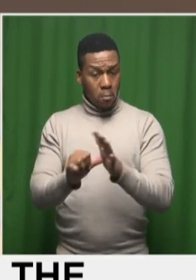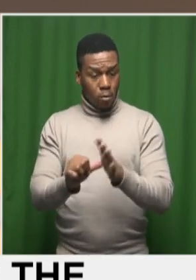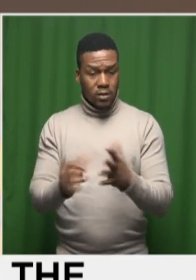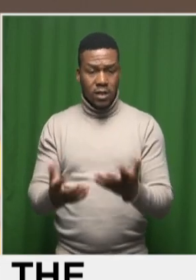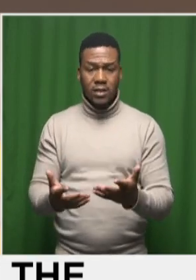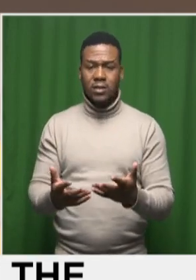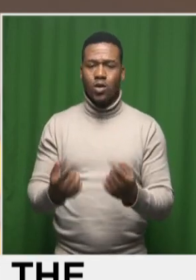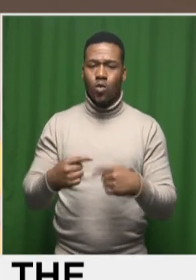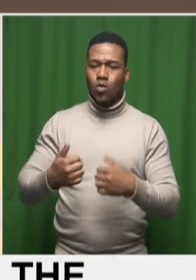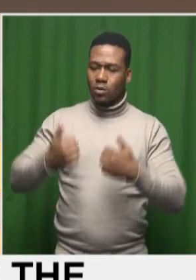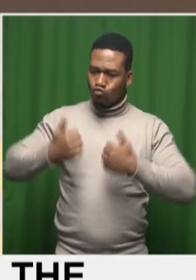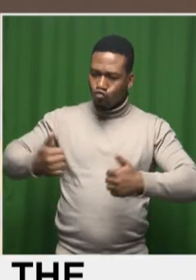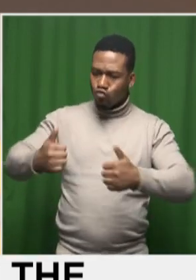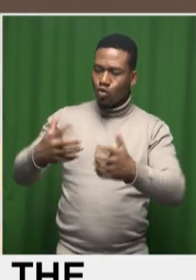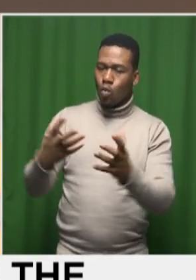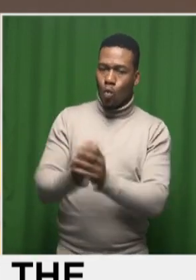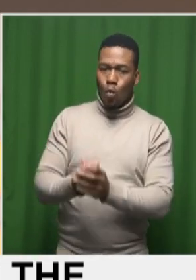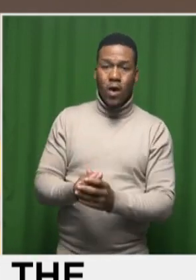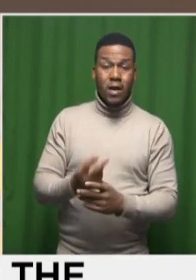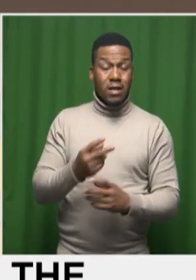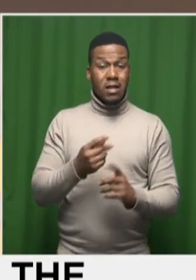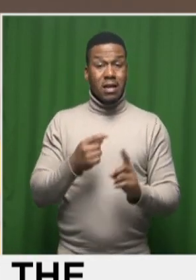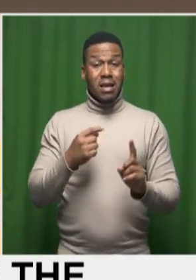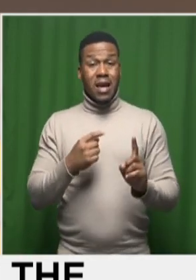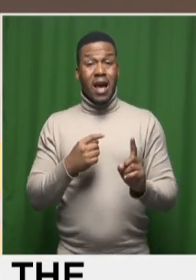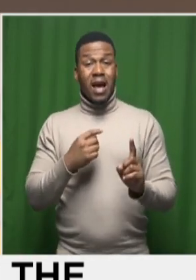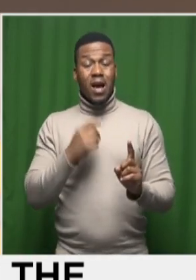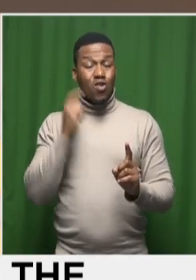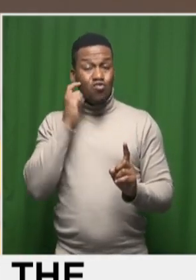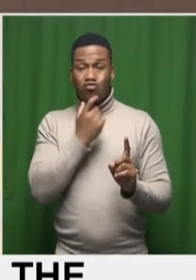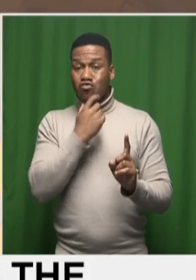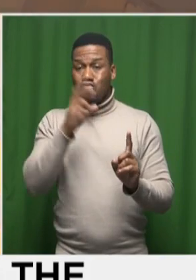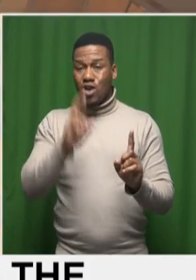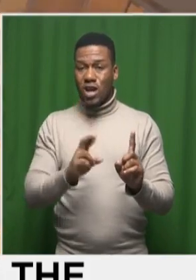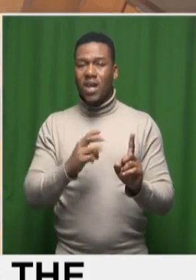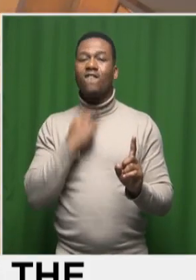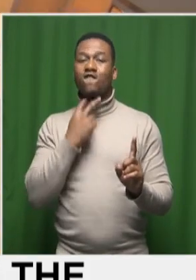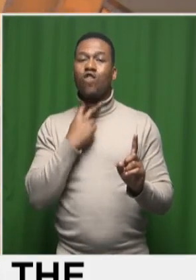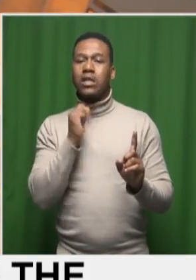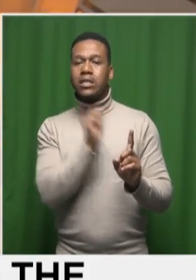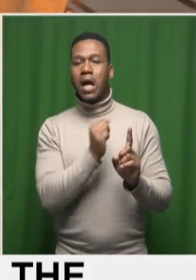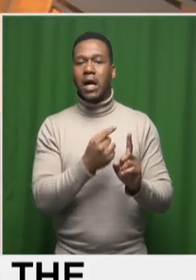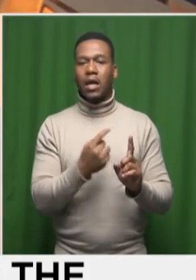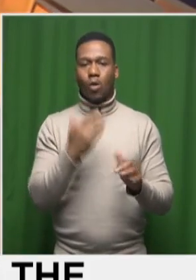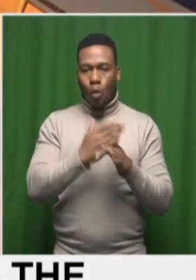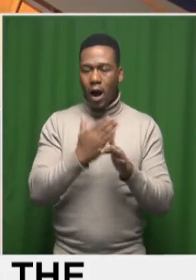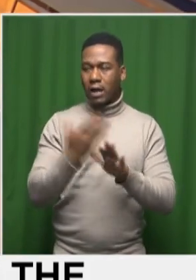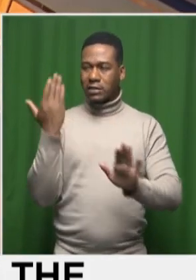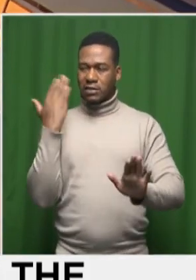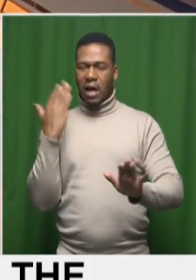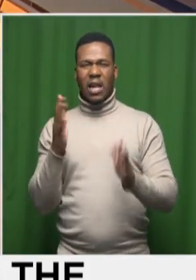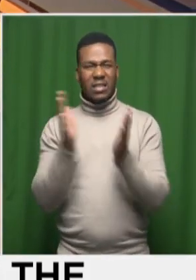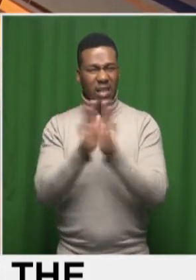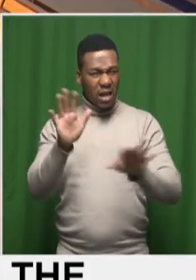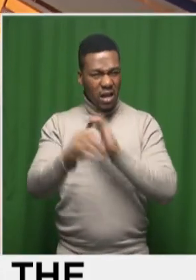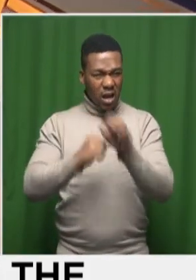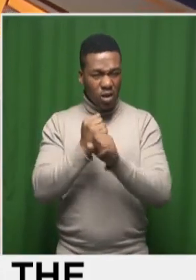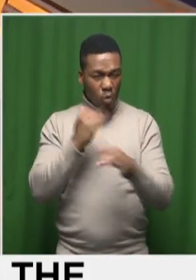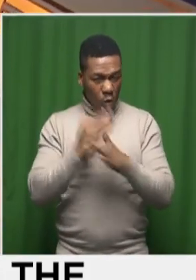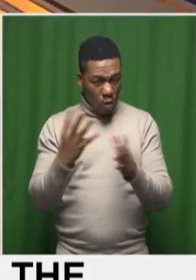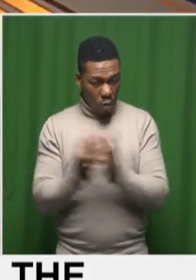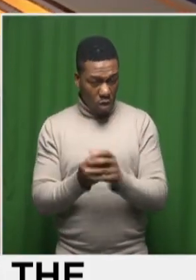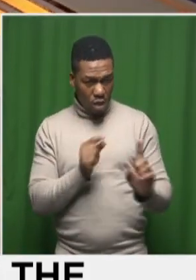of Ricky's vocal separates. We worked with him for many years, for over 10 years, so we had a lot of that